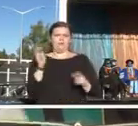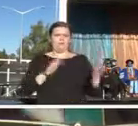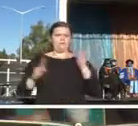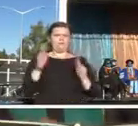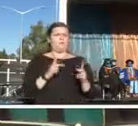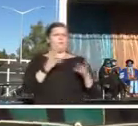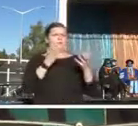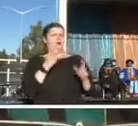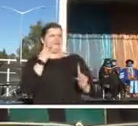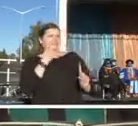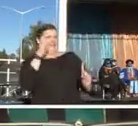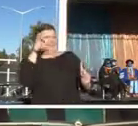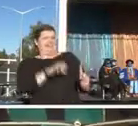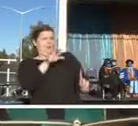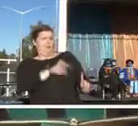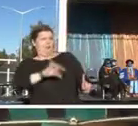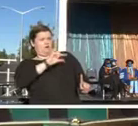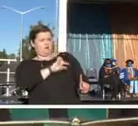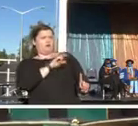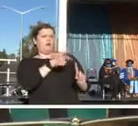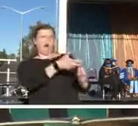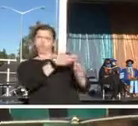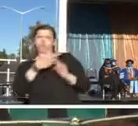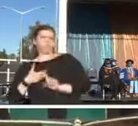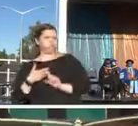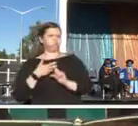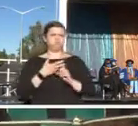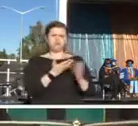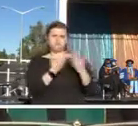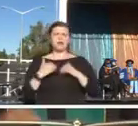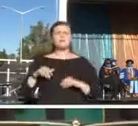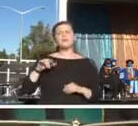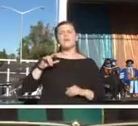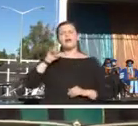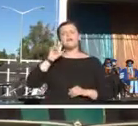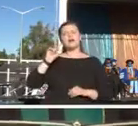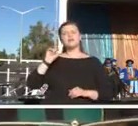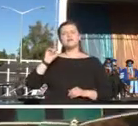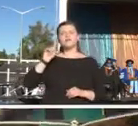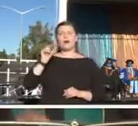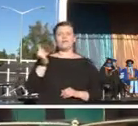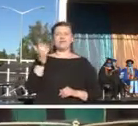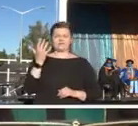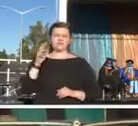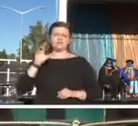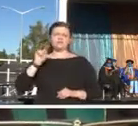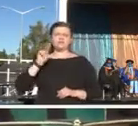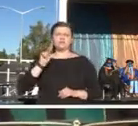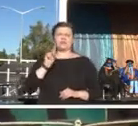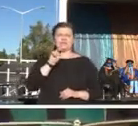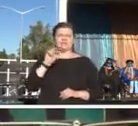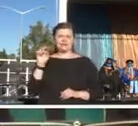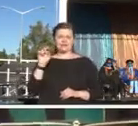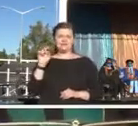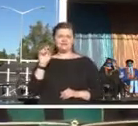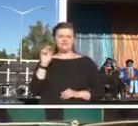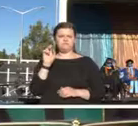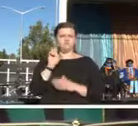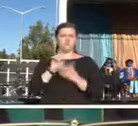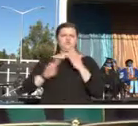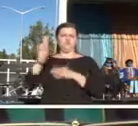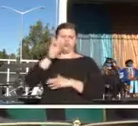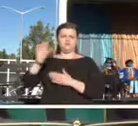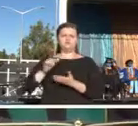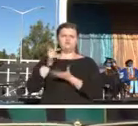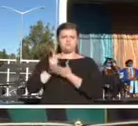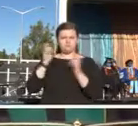side. At the 2015 Tuskegee University commencement, Michelle Obama said, "I have learned that as long as